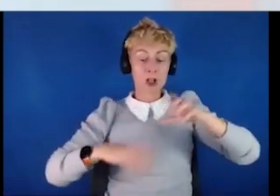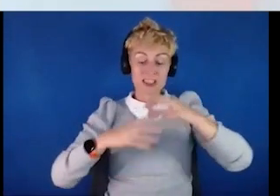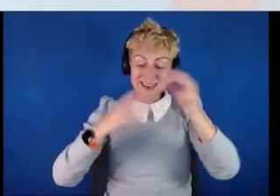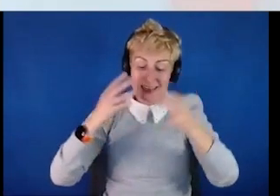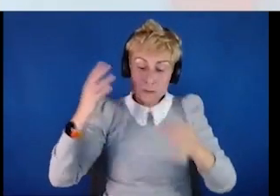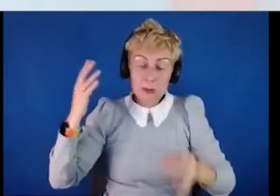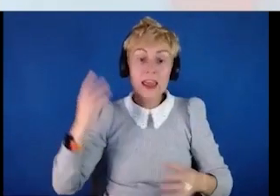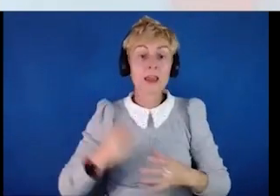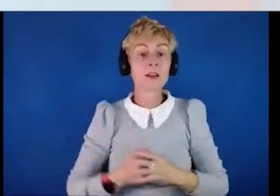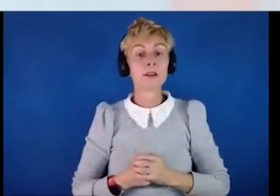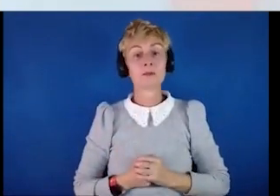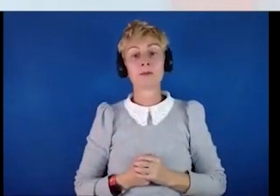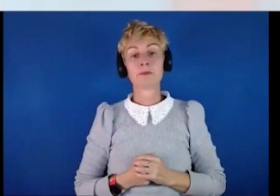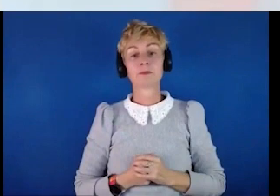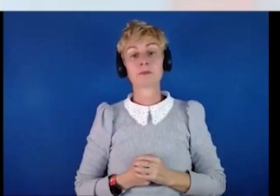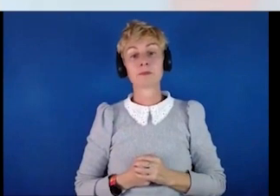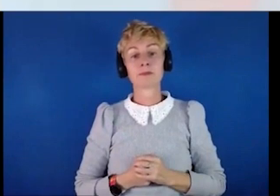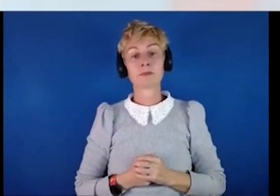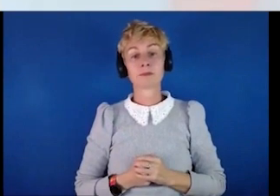multidisciplinary,